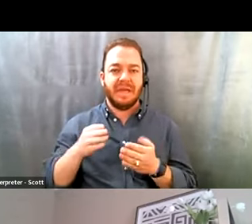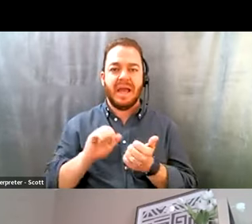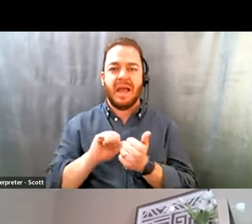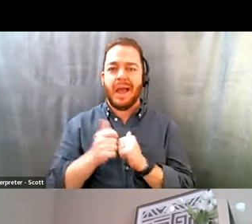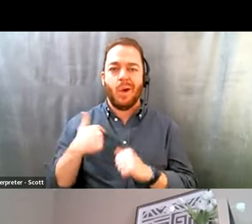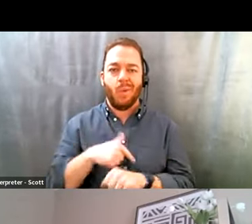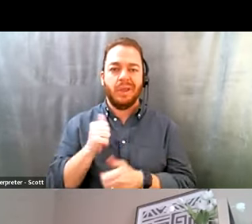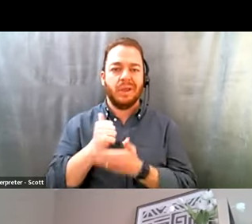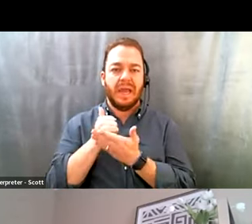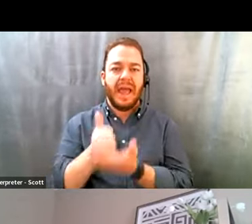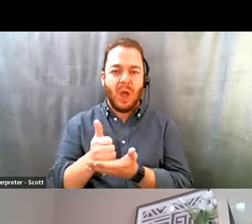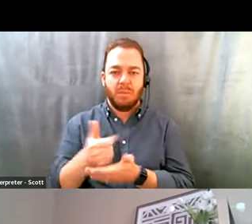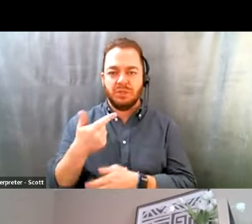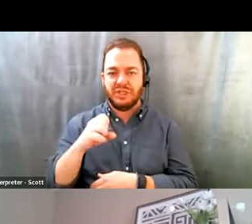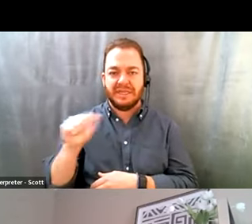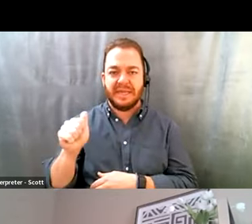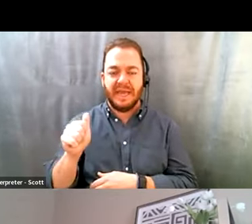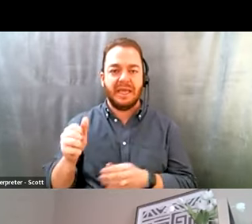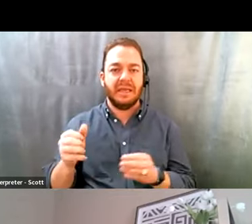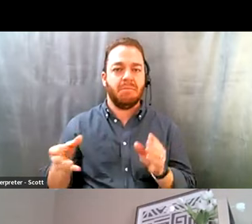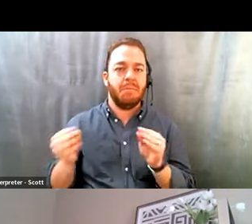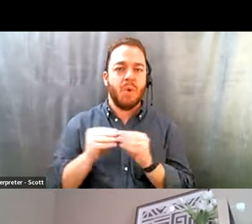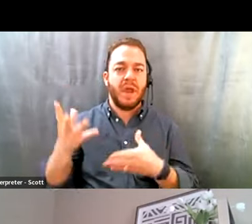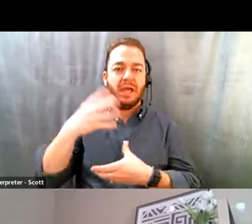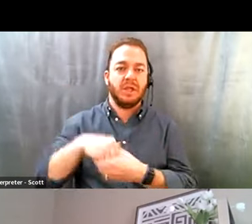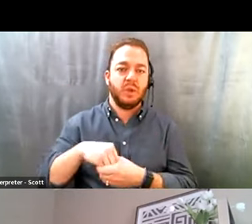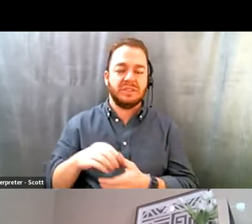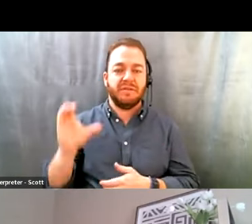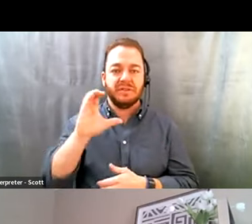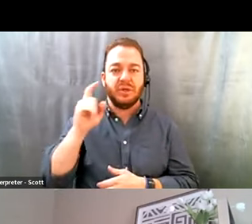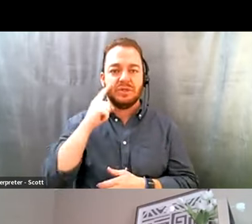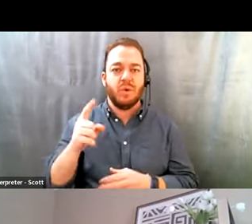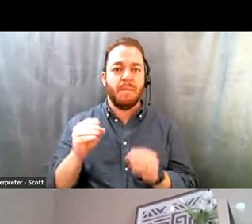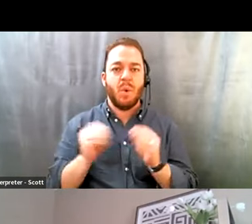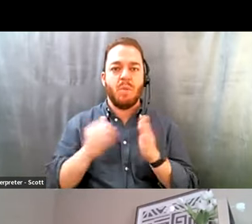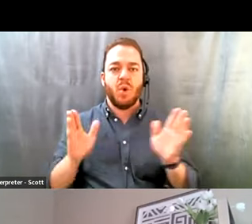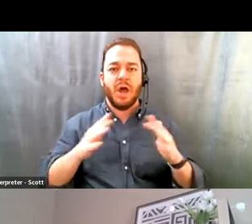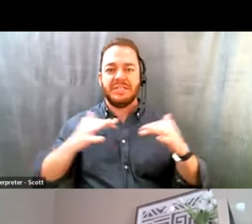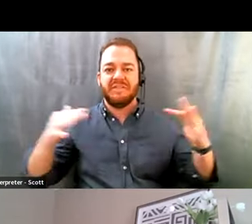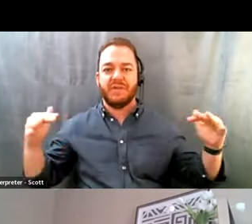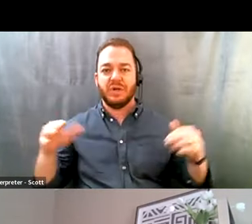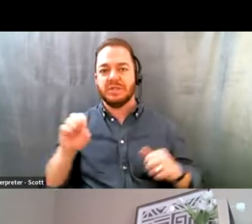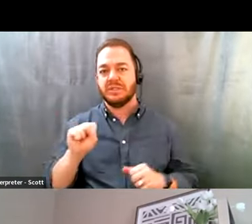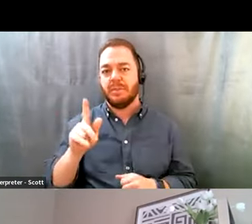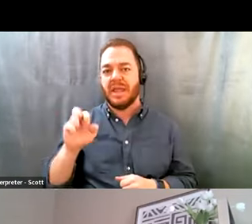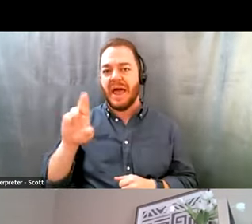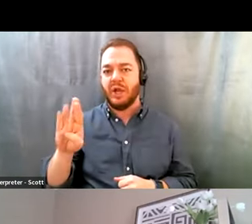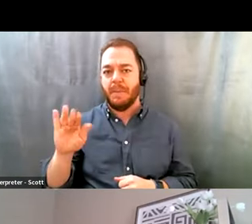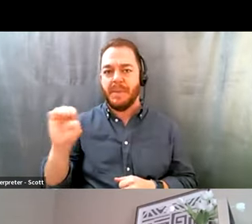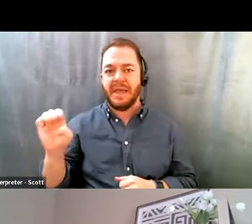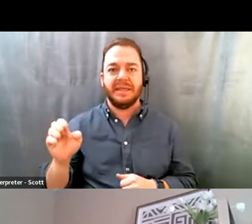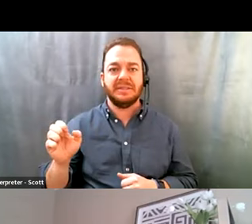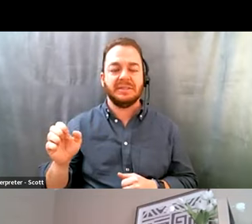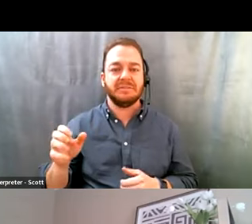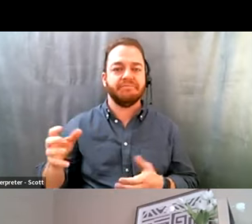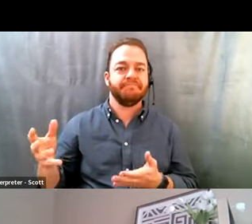how we can help GSA be more inclusive and search for a more broader and diverse supplier base, how we can bring in new